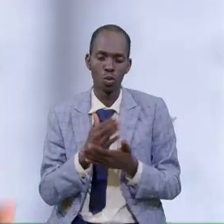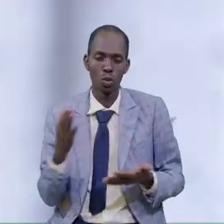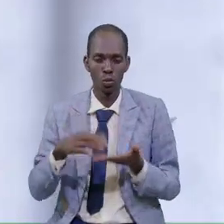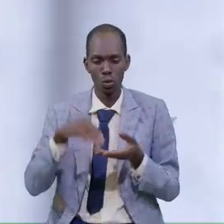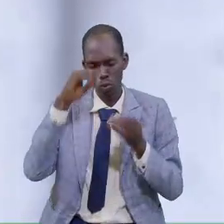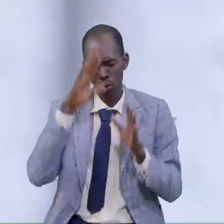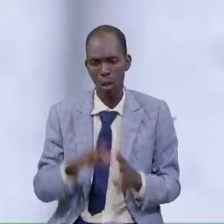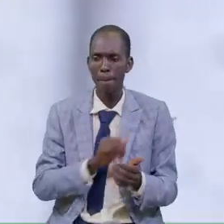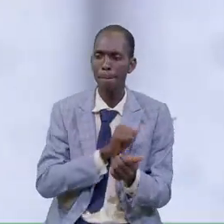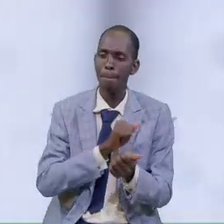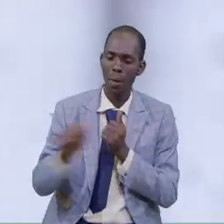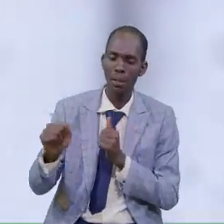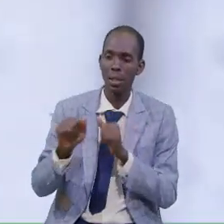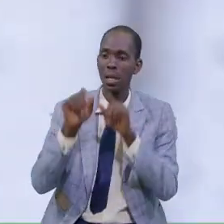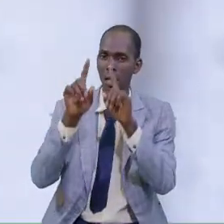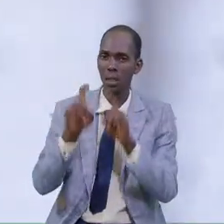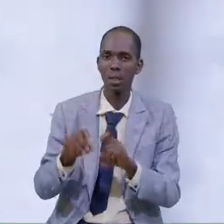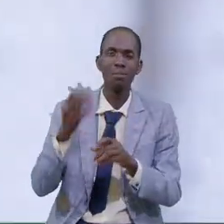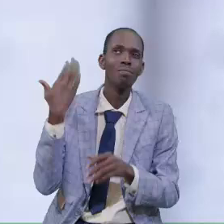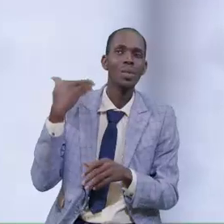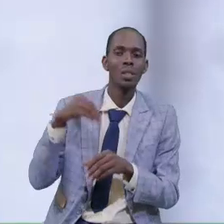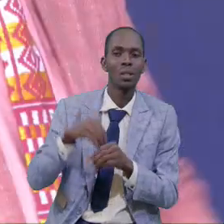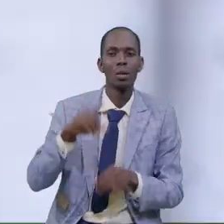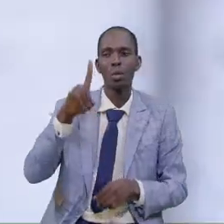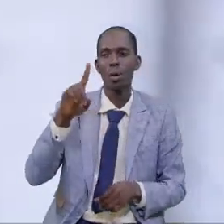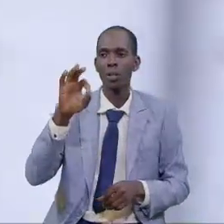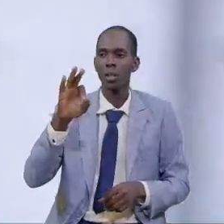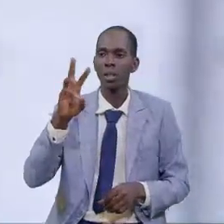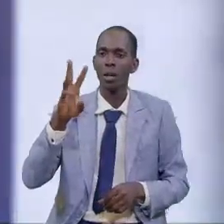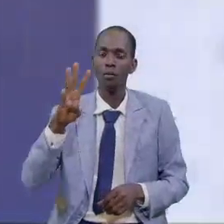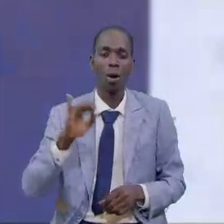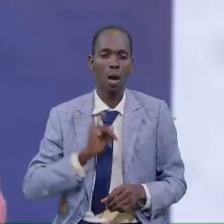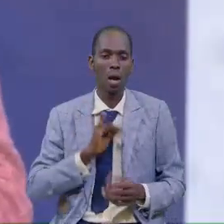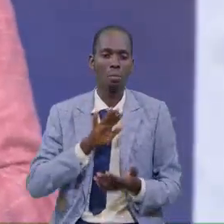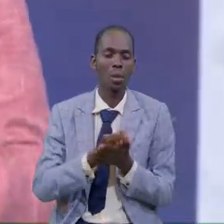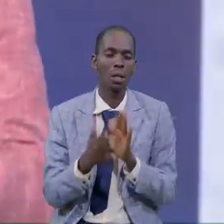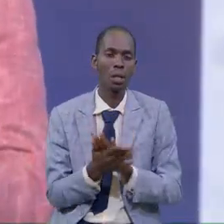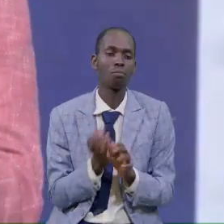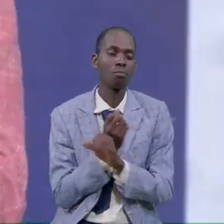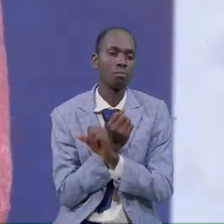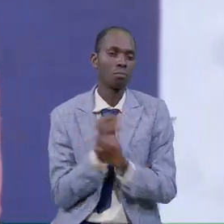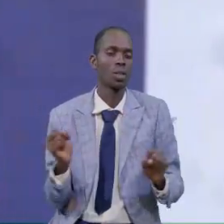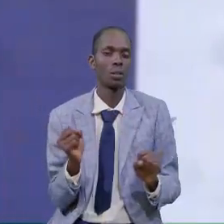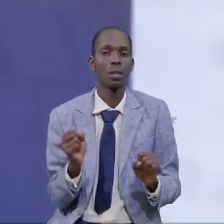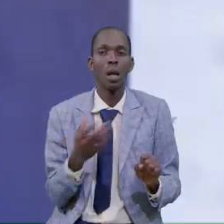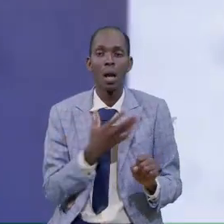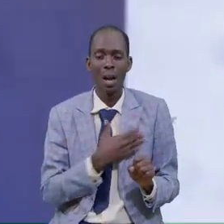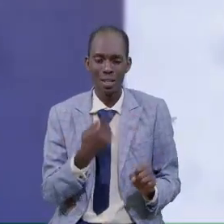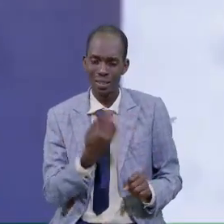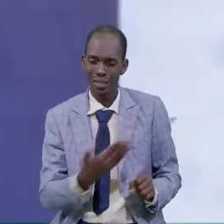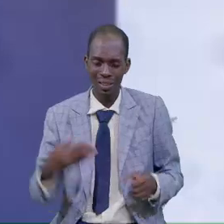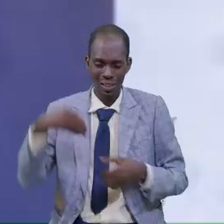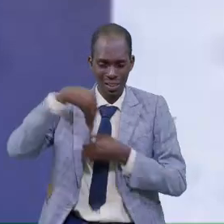Then, 1964, I became born again. And the things in me that needed